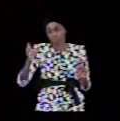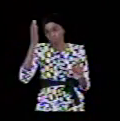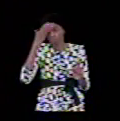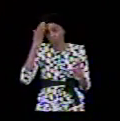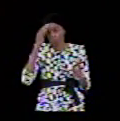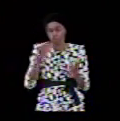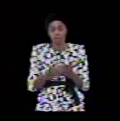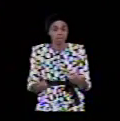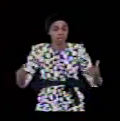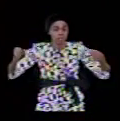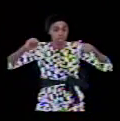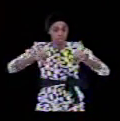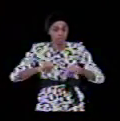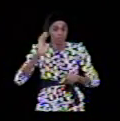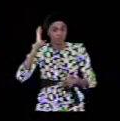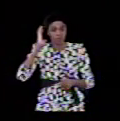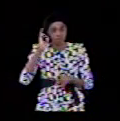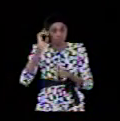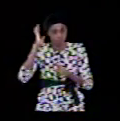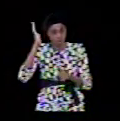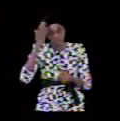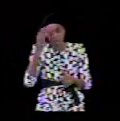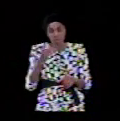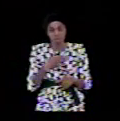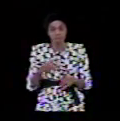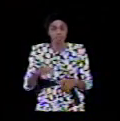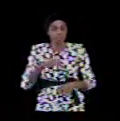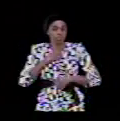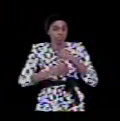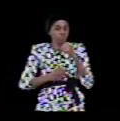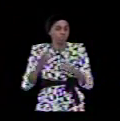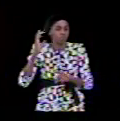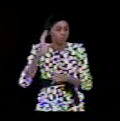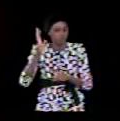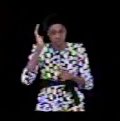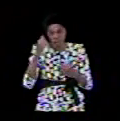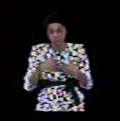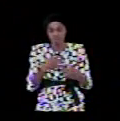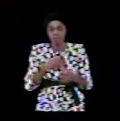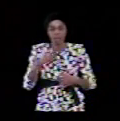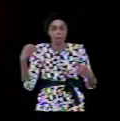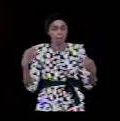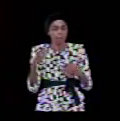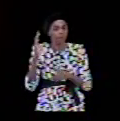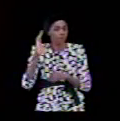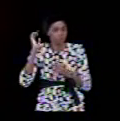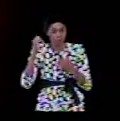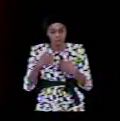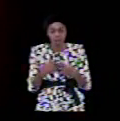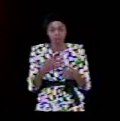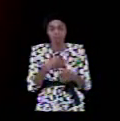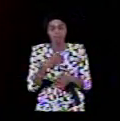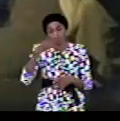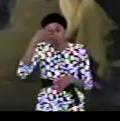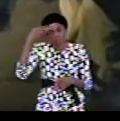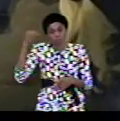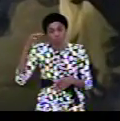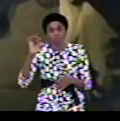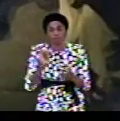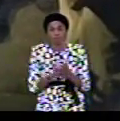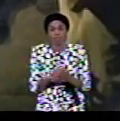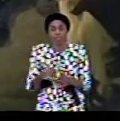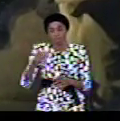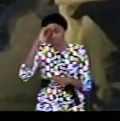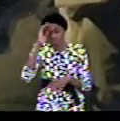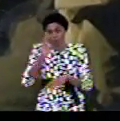they will have, the torment they will have, the suffering they will have, the pain they will have because of that, he